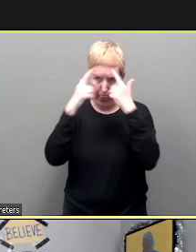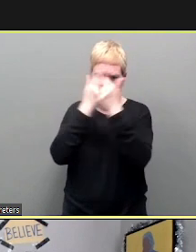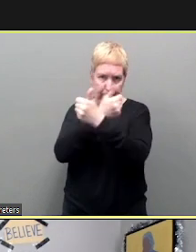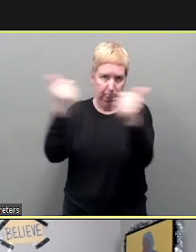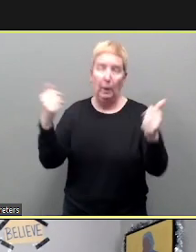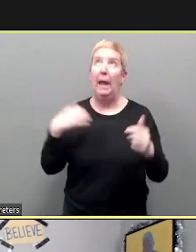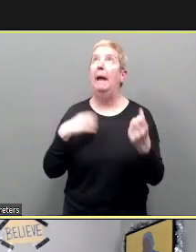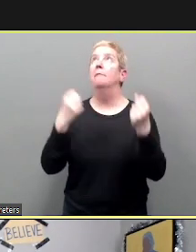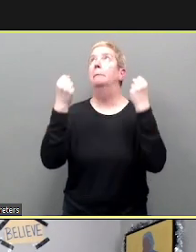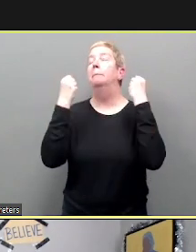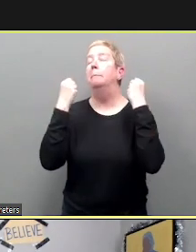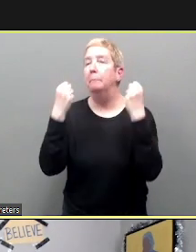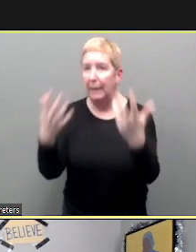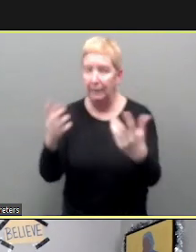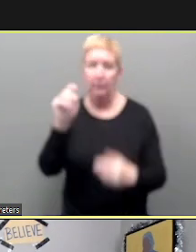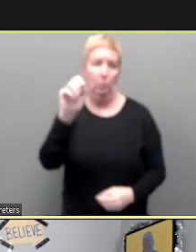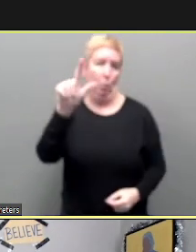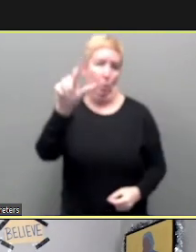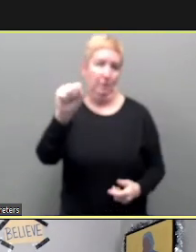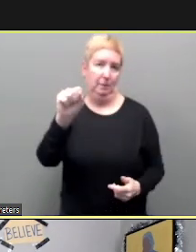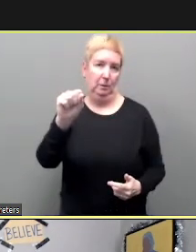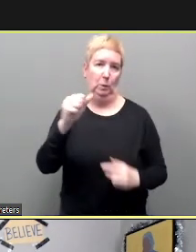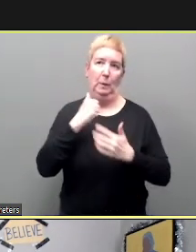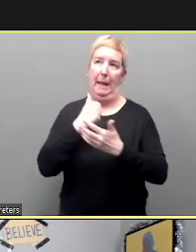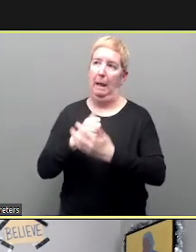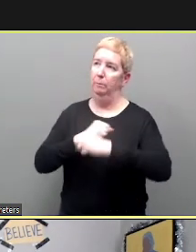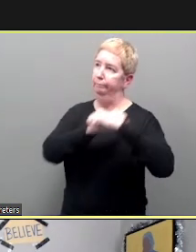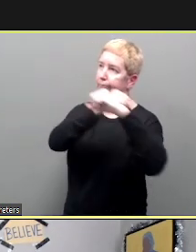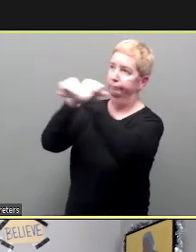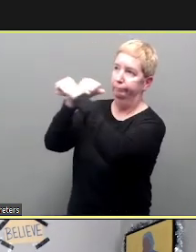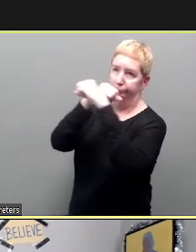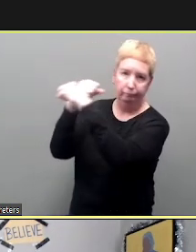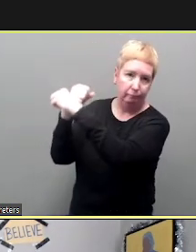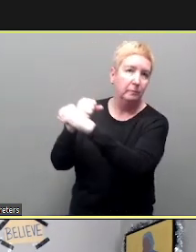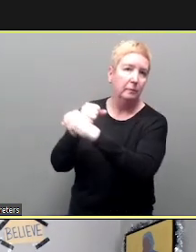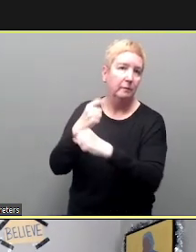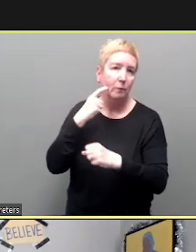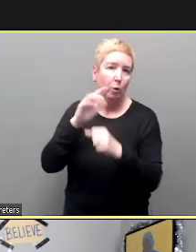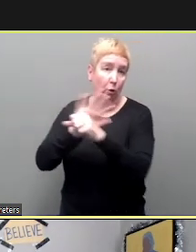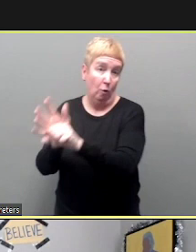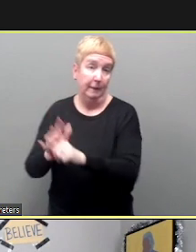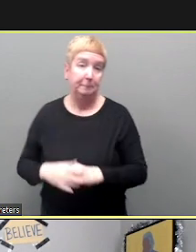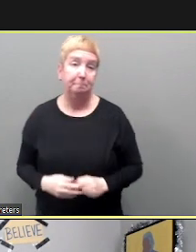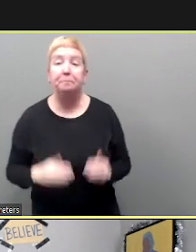tools with the vaccine to help fight off COVID. Next slide.